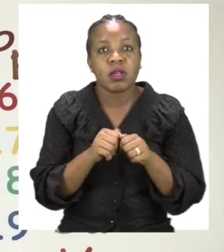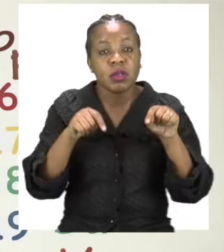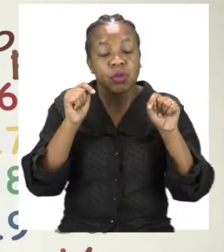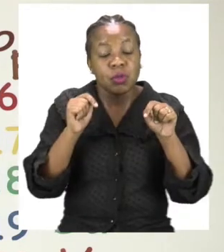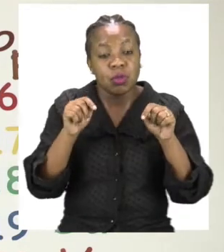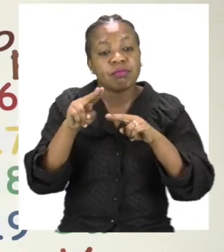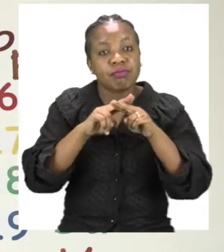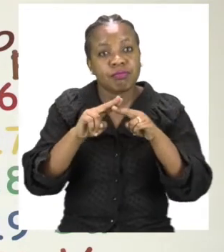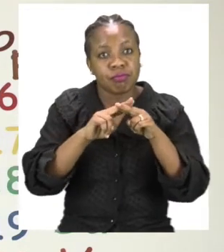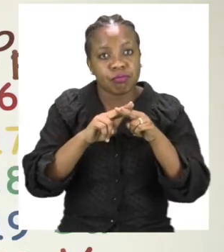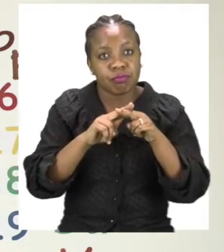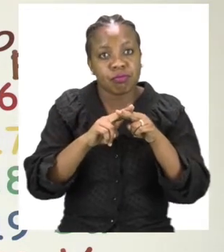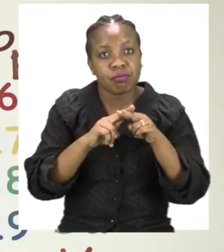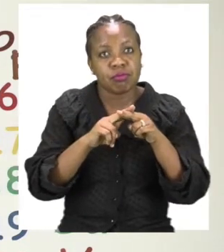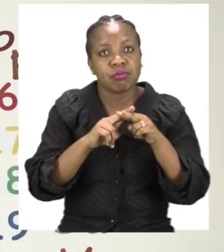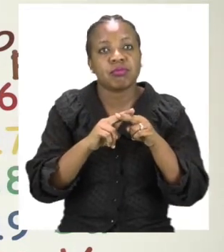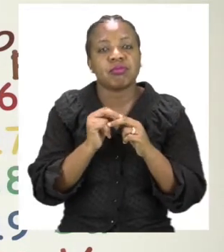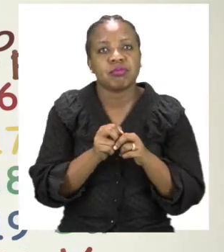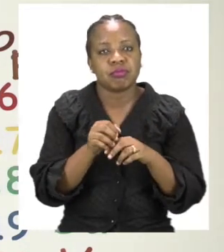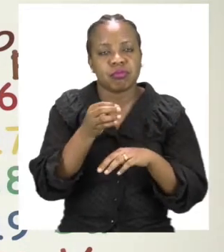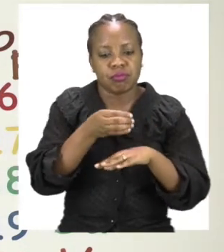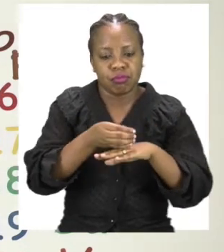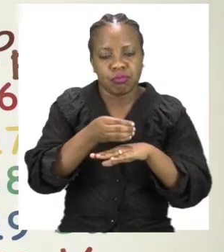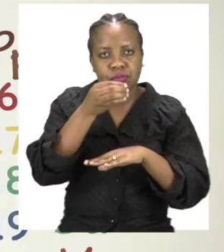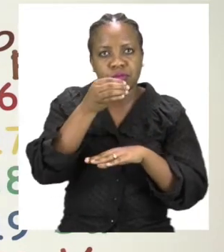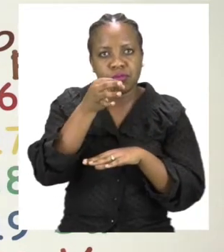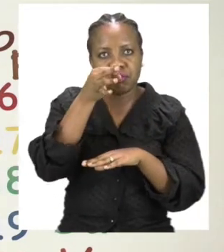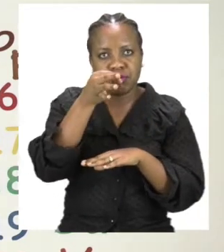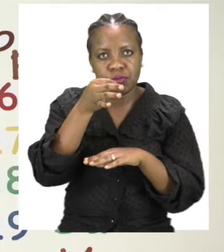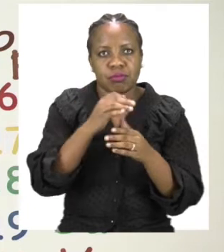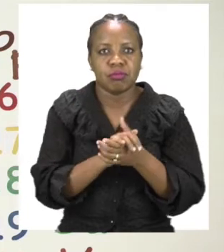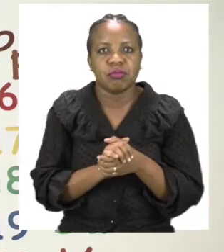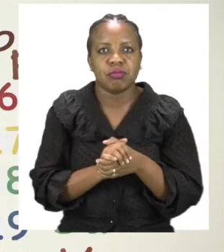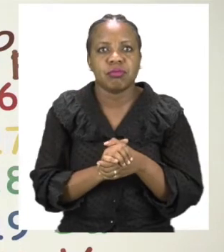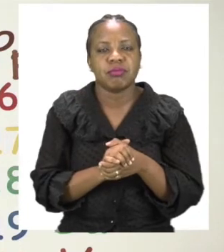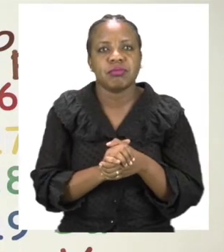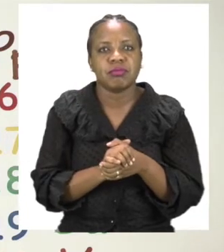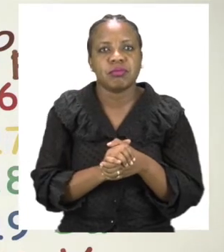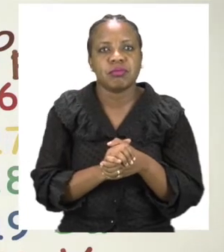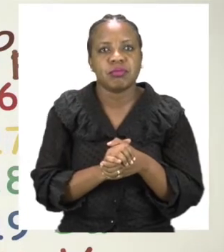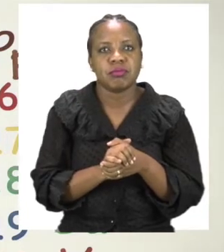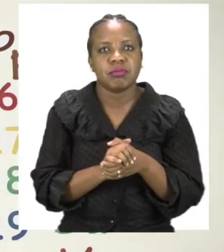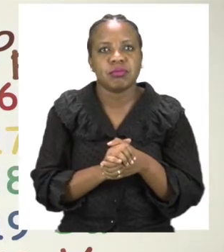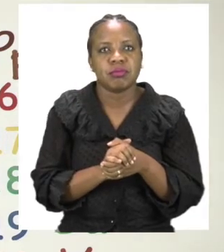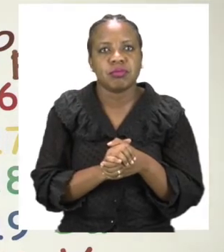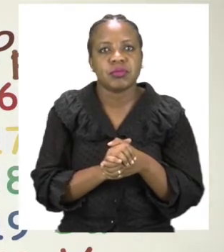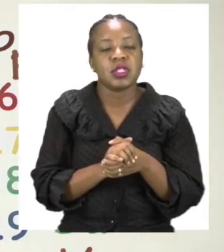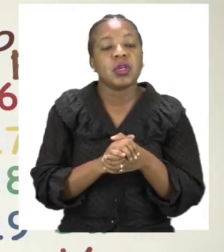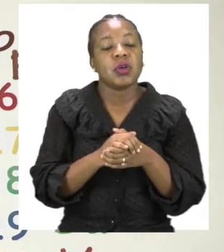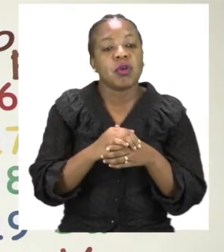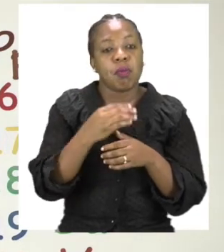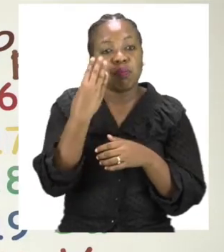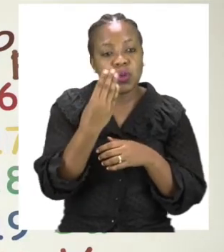counters and our red one will be our answer counter. So we have our continuous counters